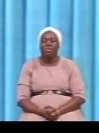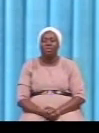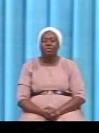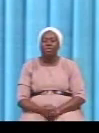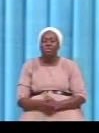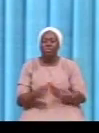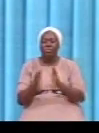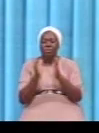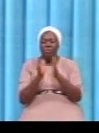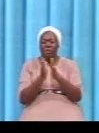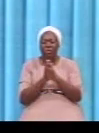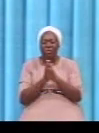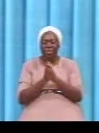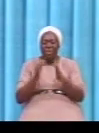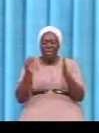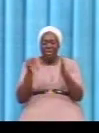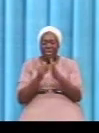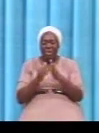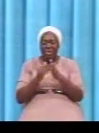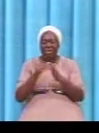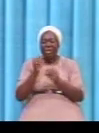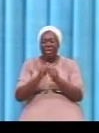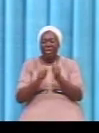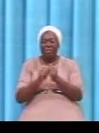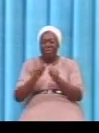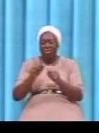Pray against every form of distraction.